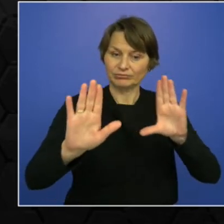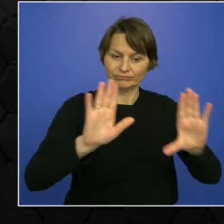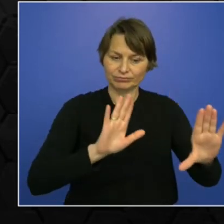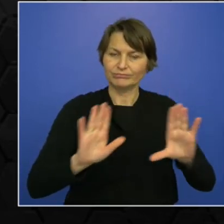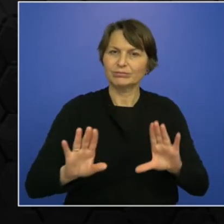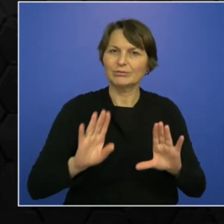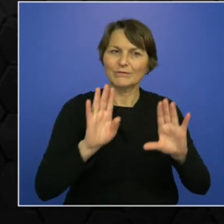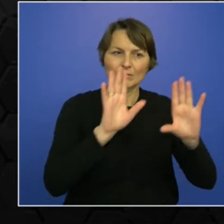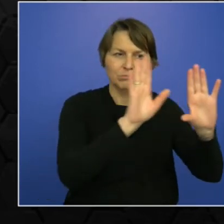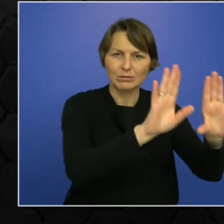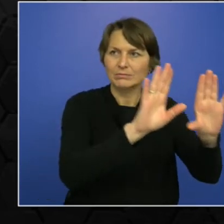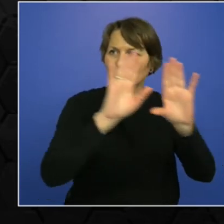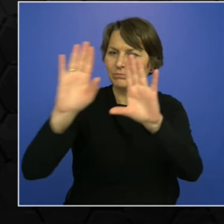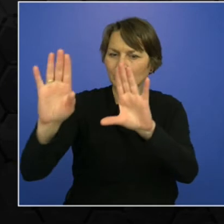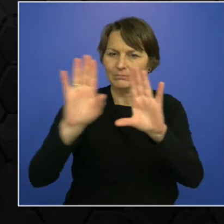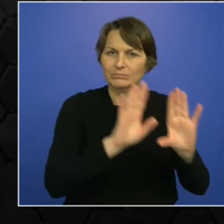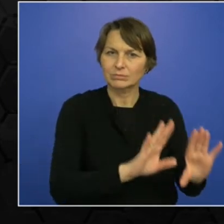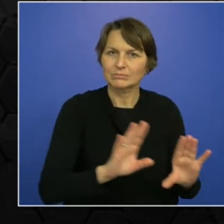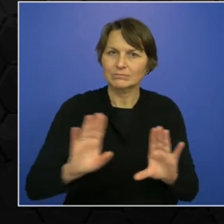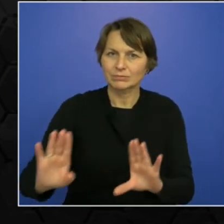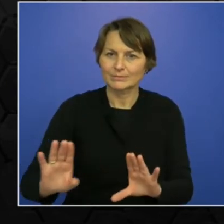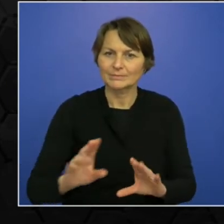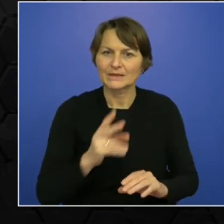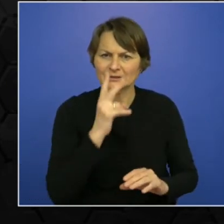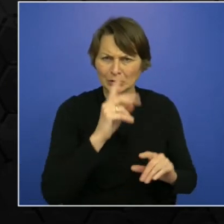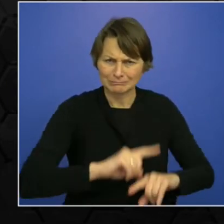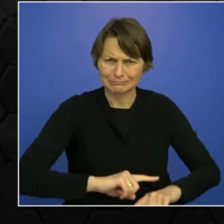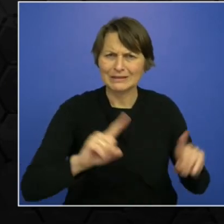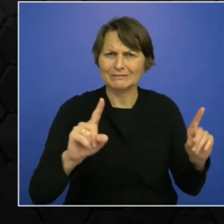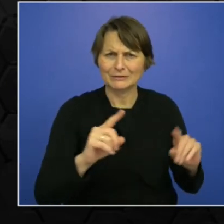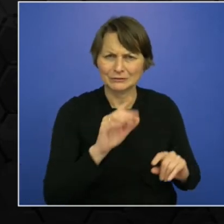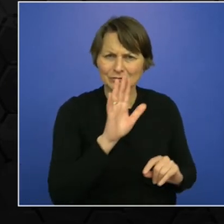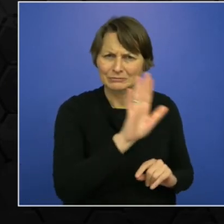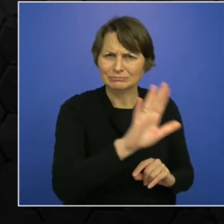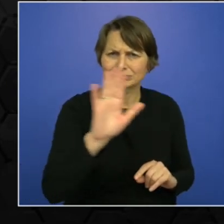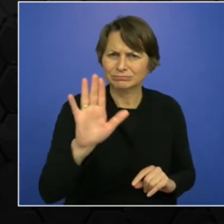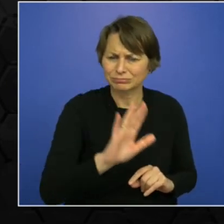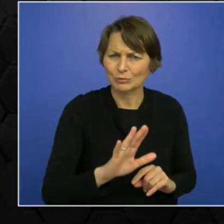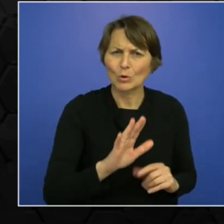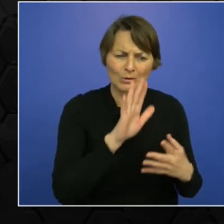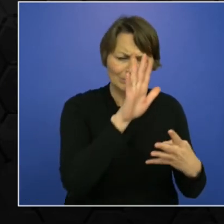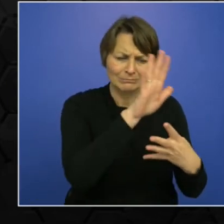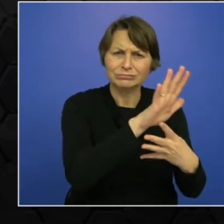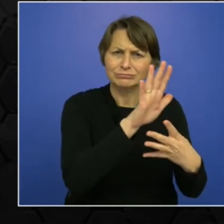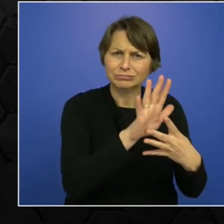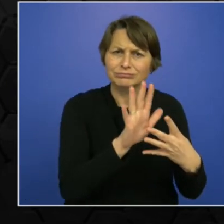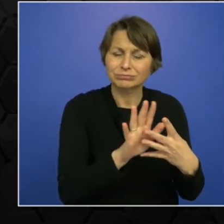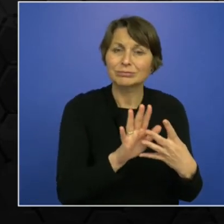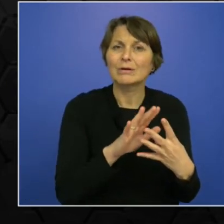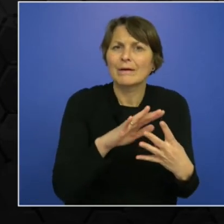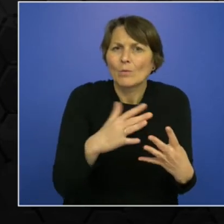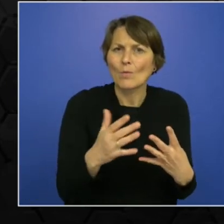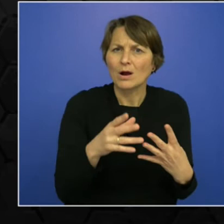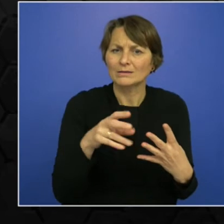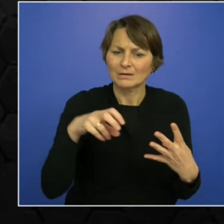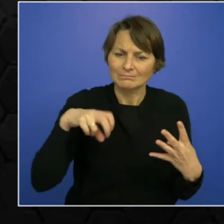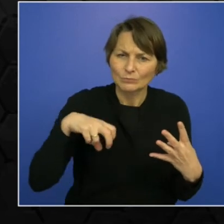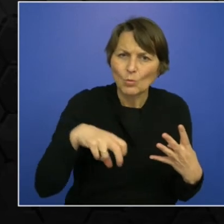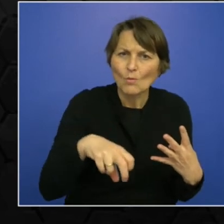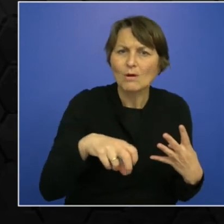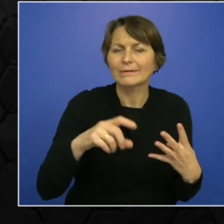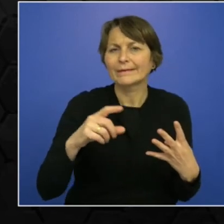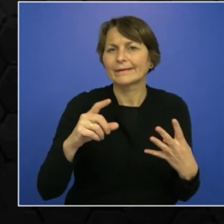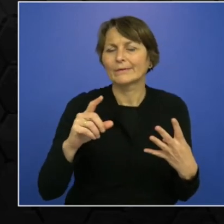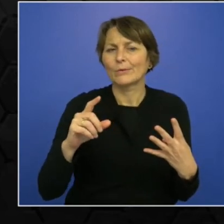visualizing our data, we're like, yeah, we can see a very big difference between walking and the other activities, or sitting and standing. And the fact that you